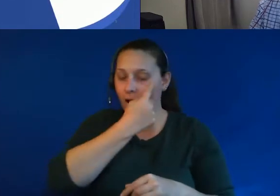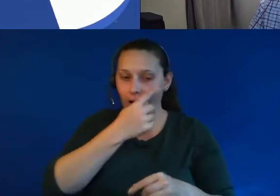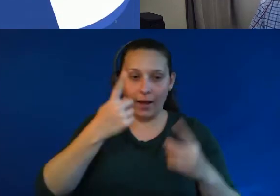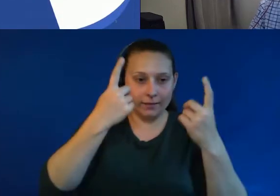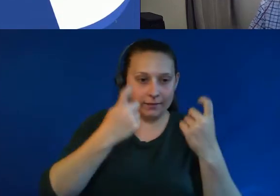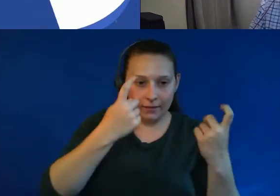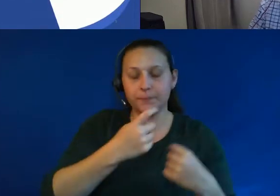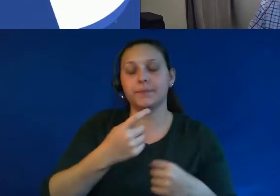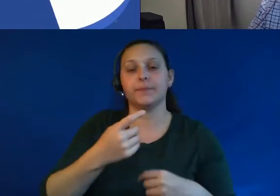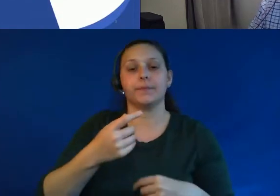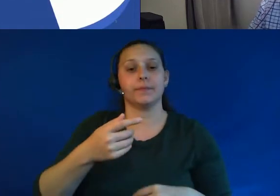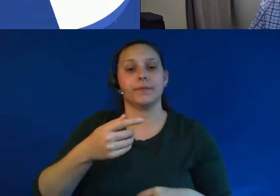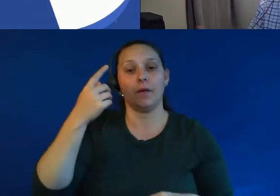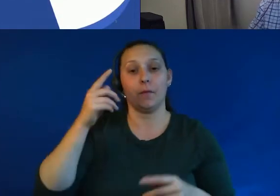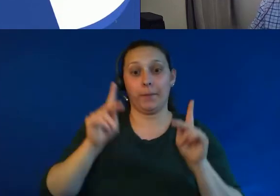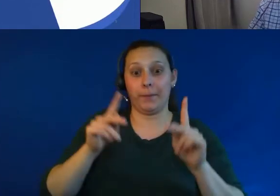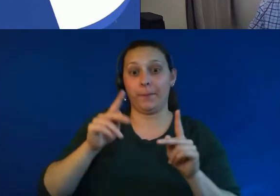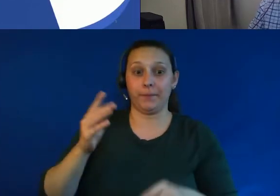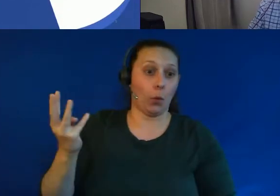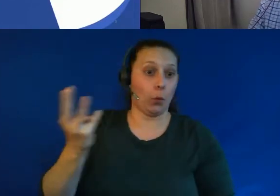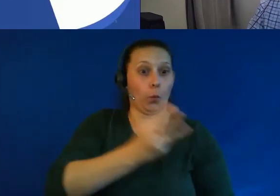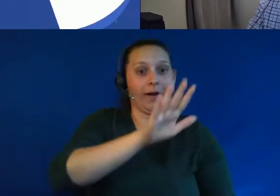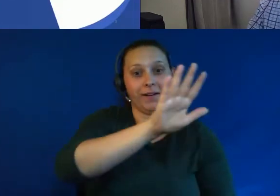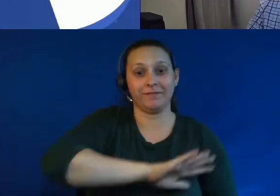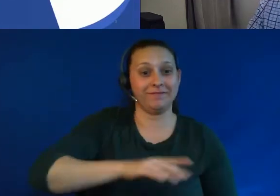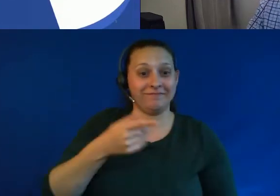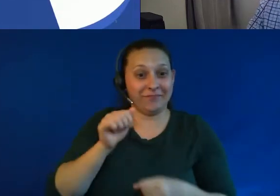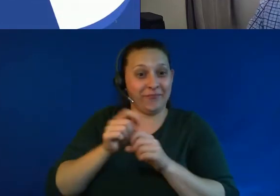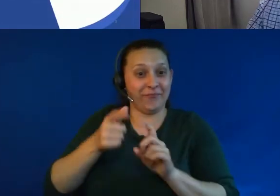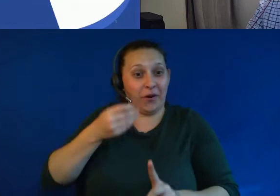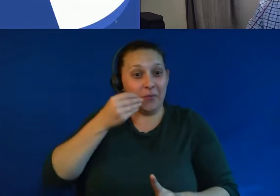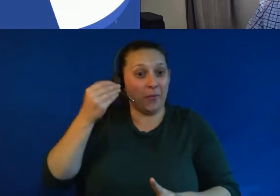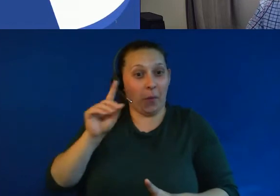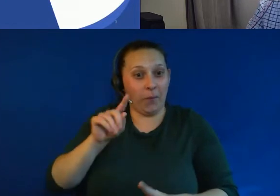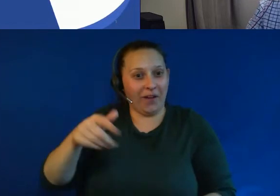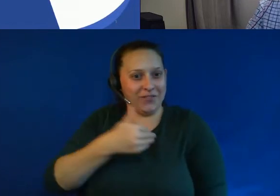happy patients on the West Coast, all from the comfort of his home office in Toronto.